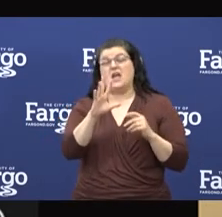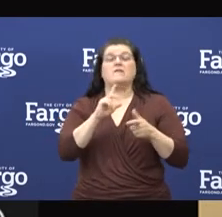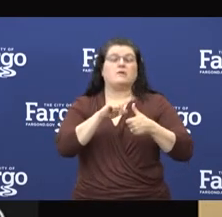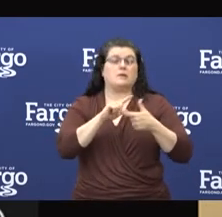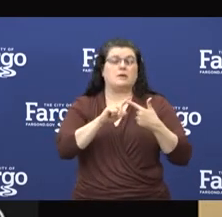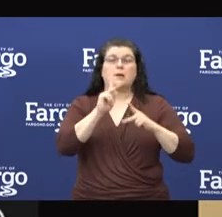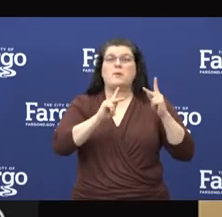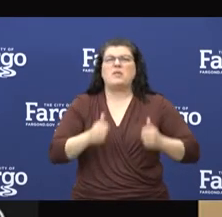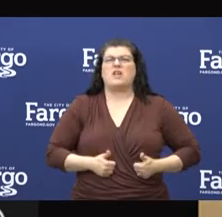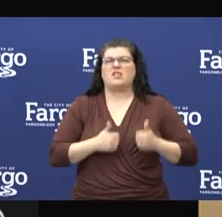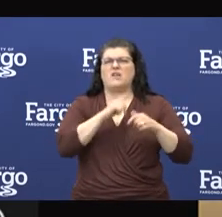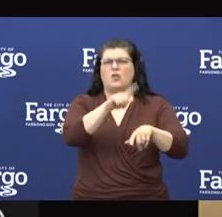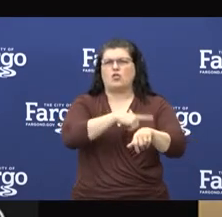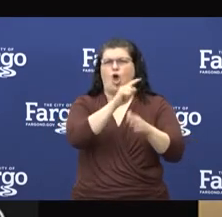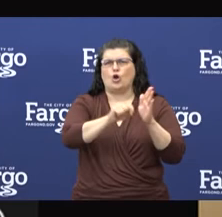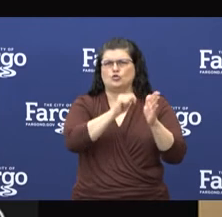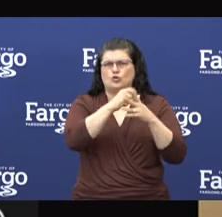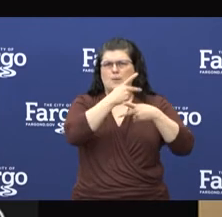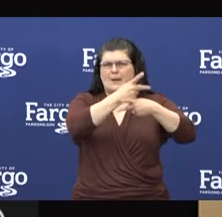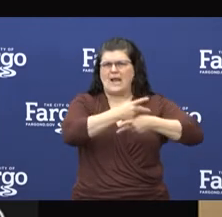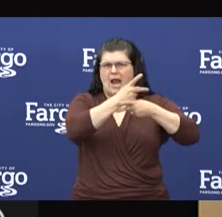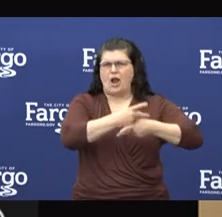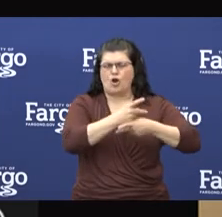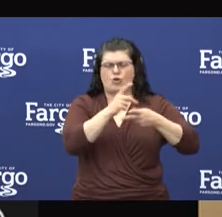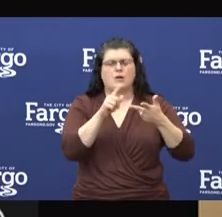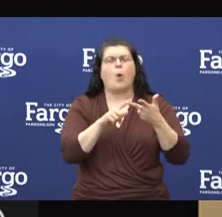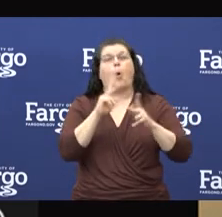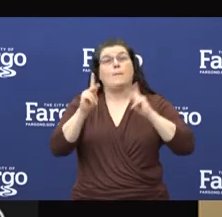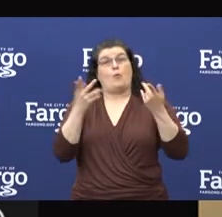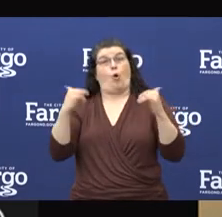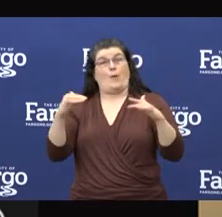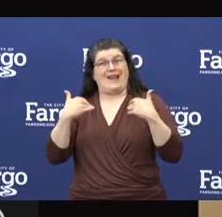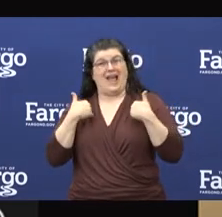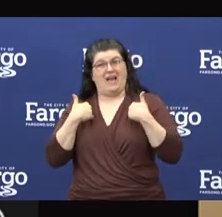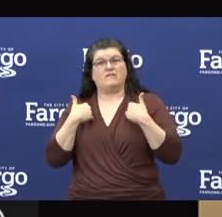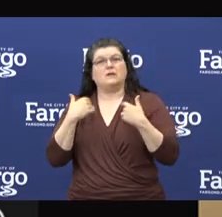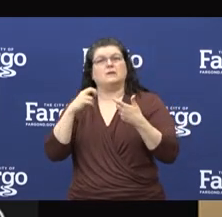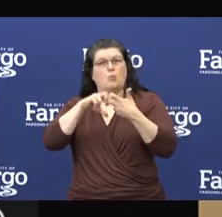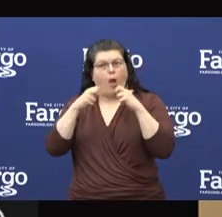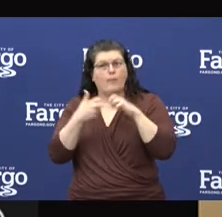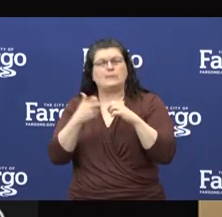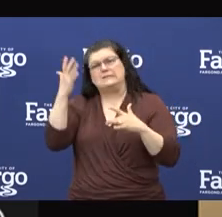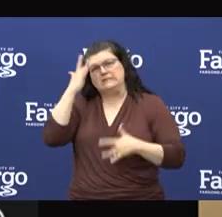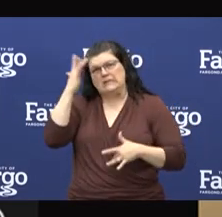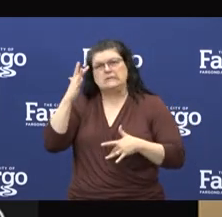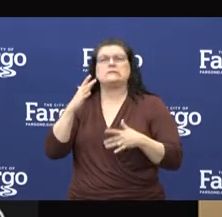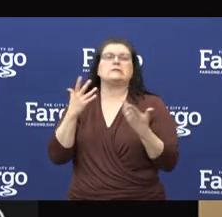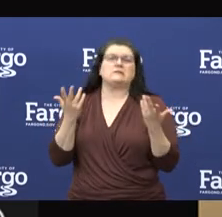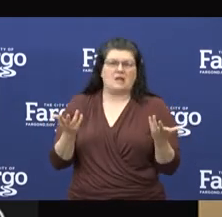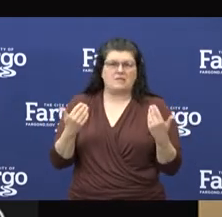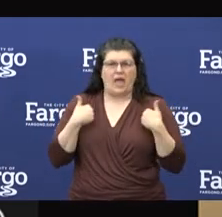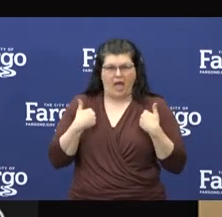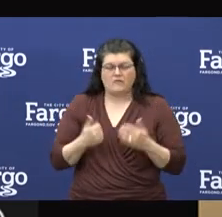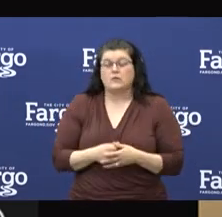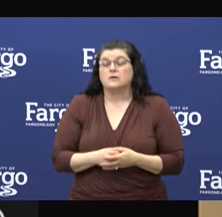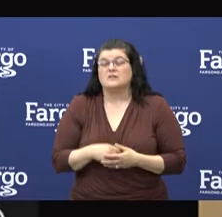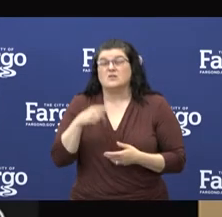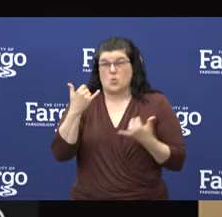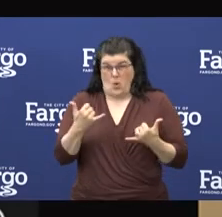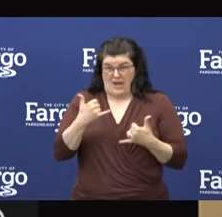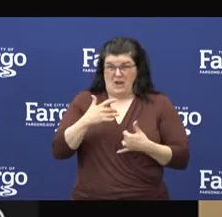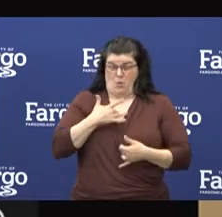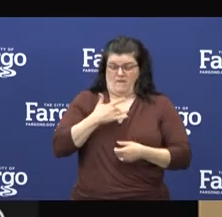and those with underlying health conditions. This is a stressful time, and help is available.